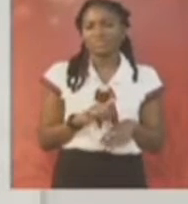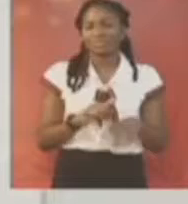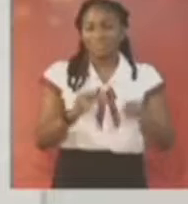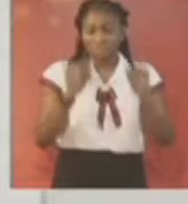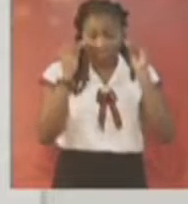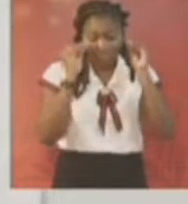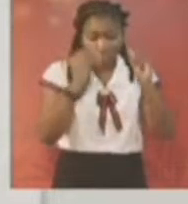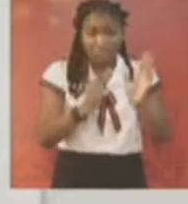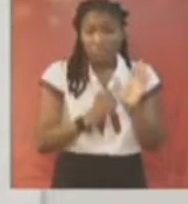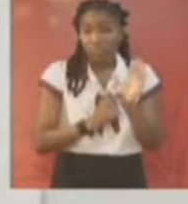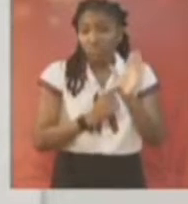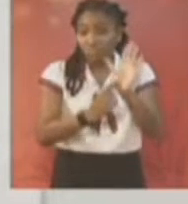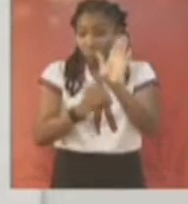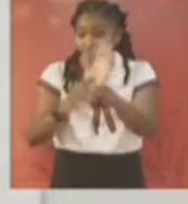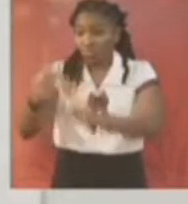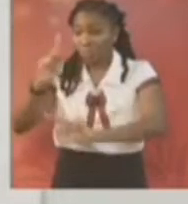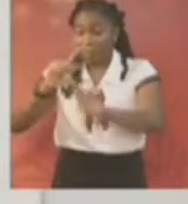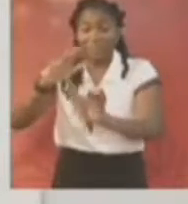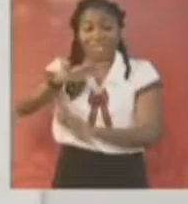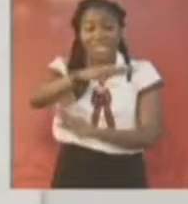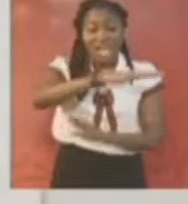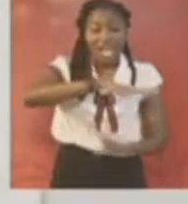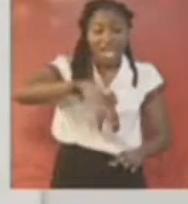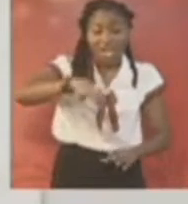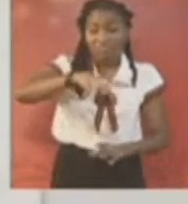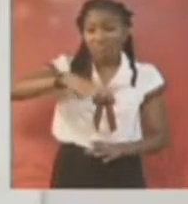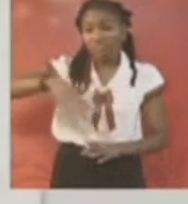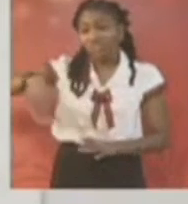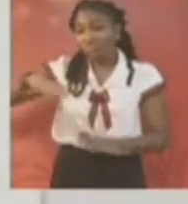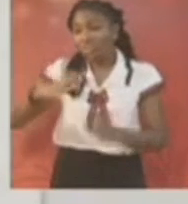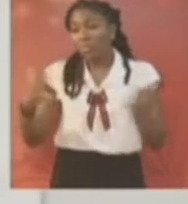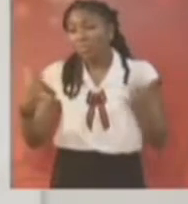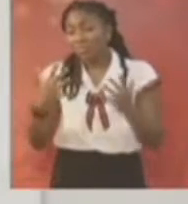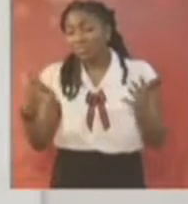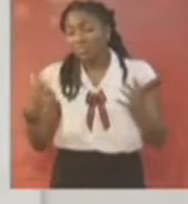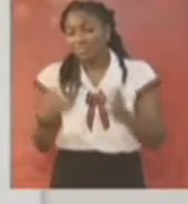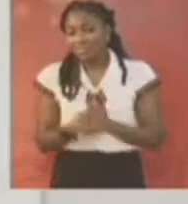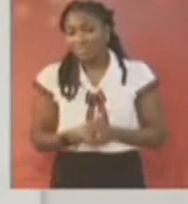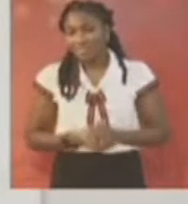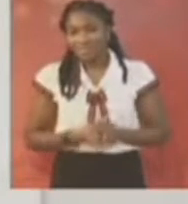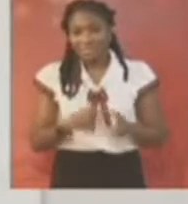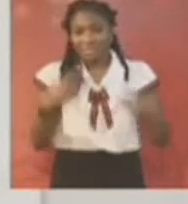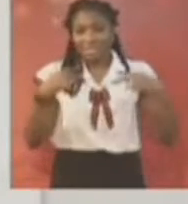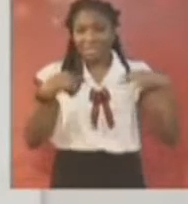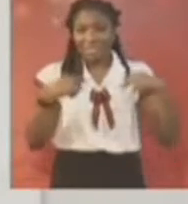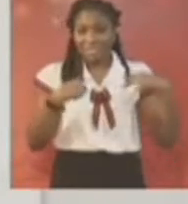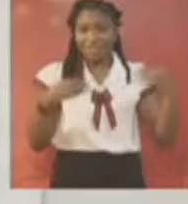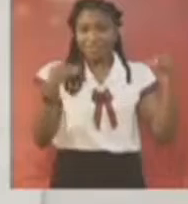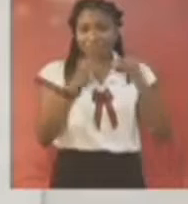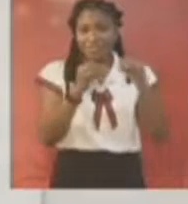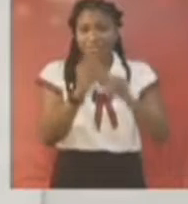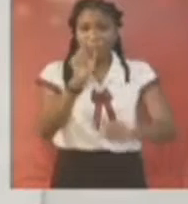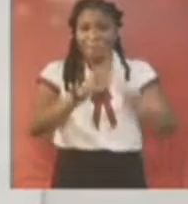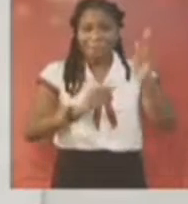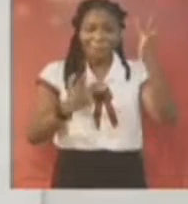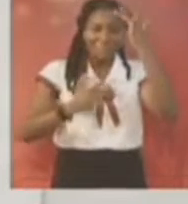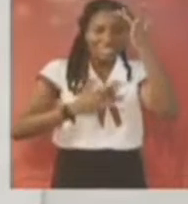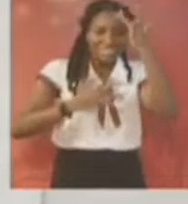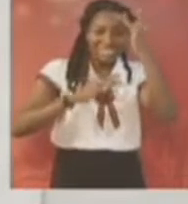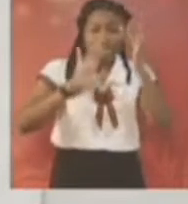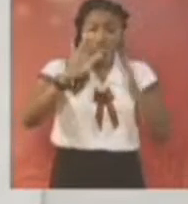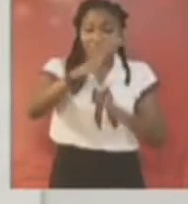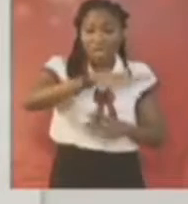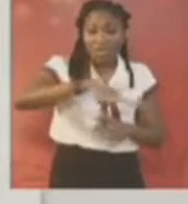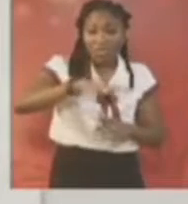identified areas that there is a uptick in your area, and two, remind them of the message, so the message